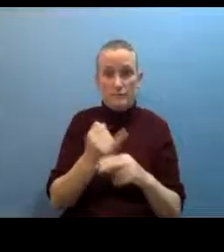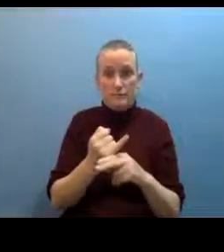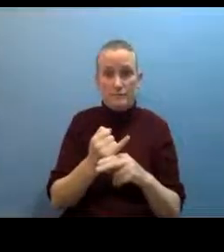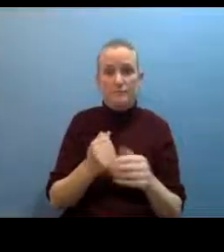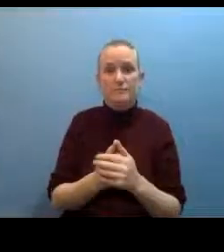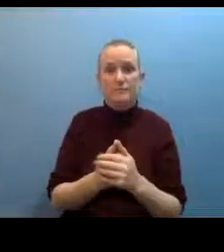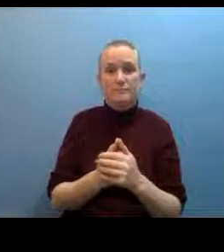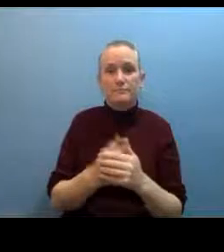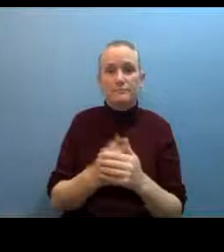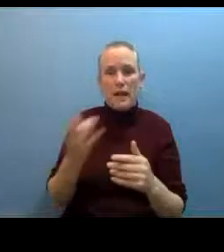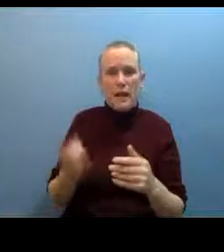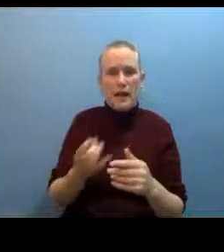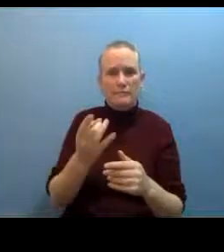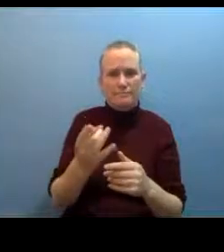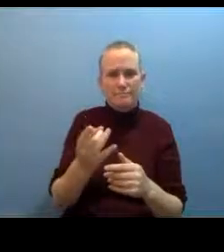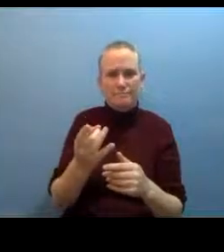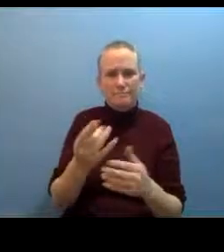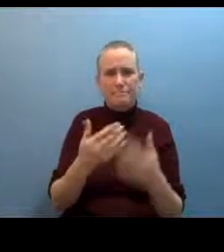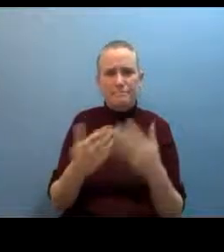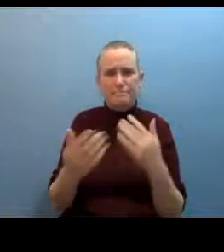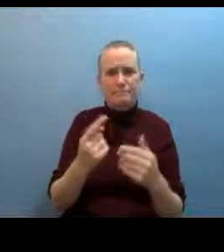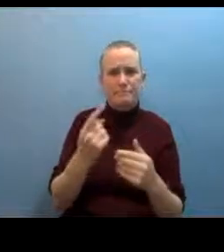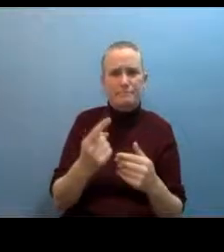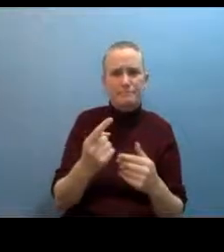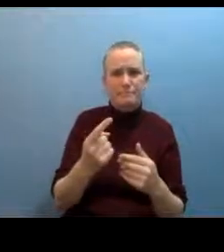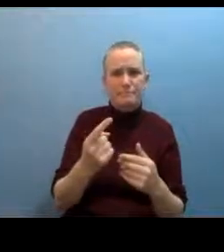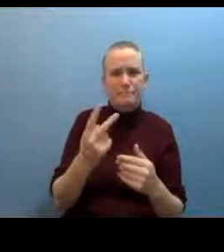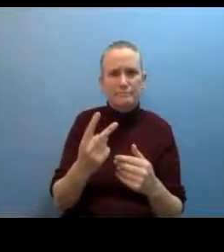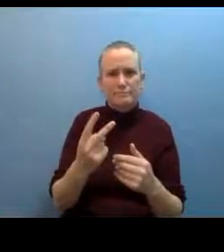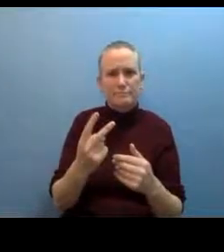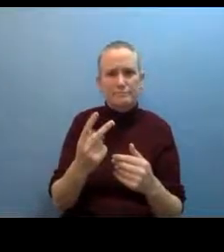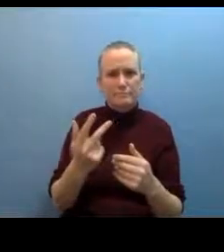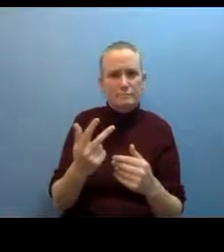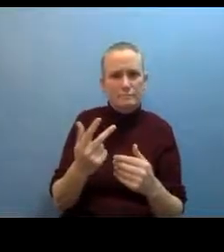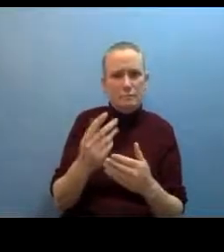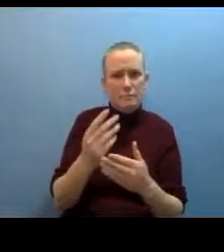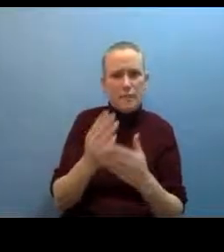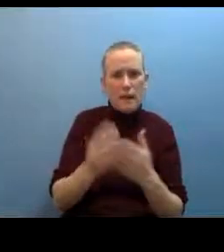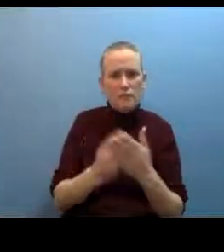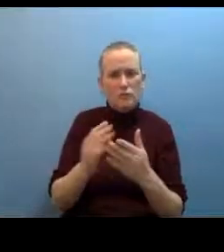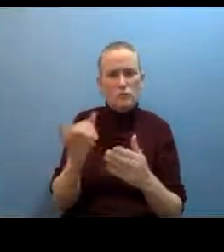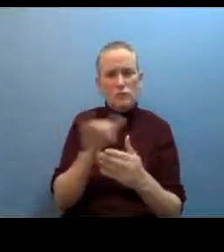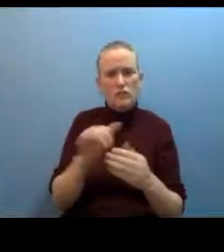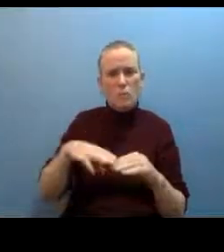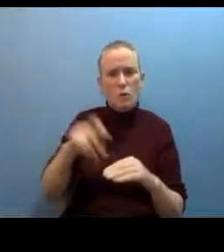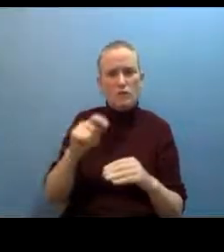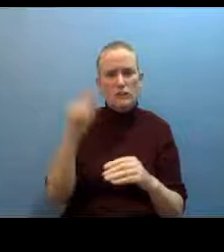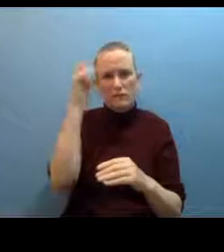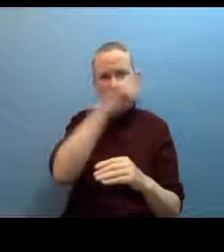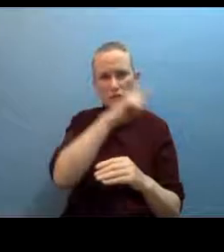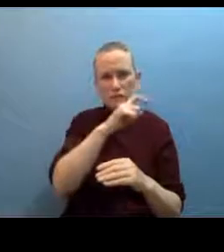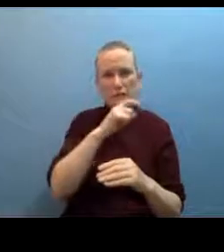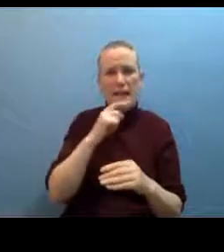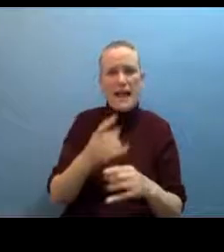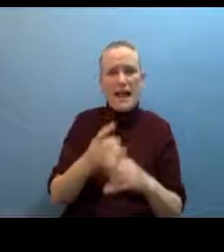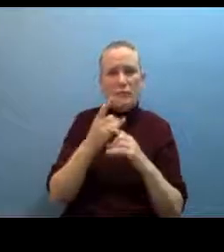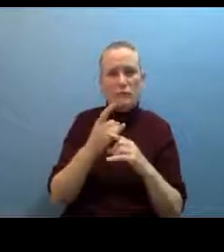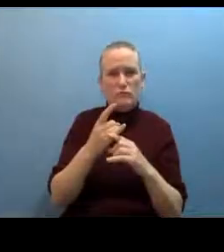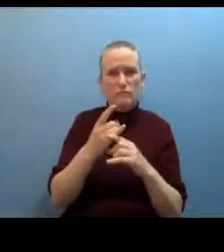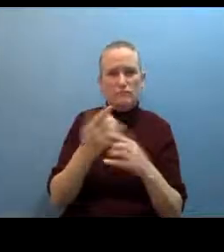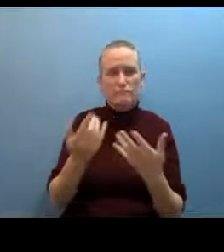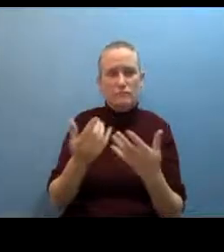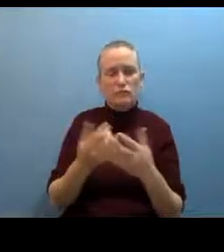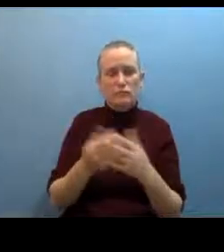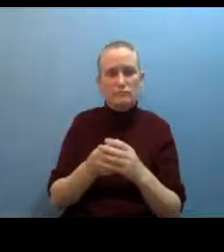identifying what is the one part, or one or two, three parts that are more difficult, it can help you to provide solutions for that.